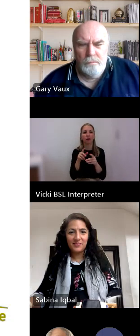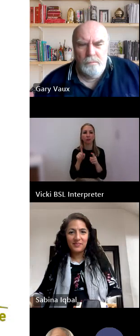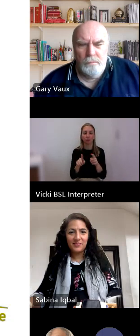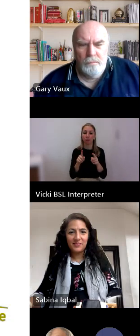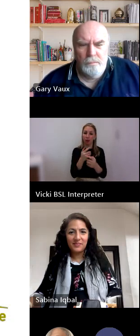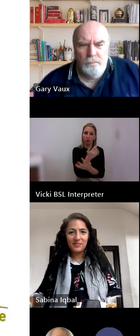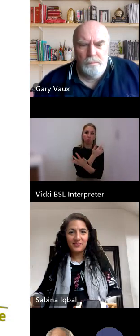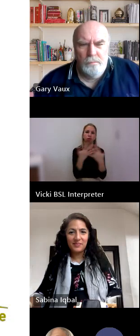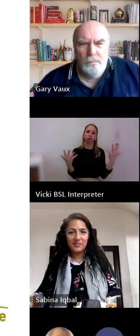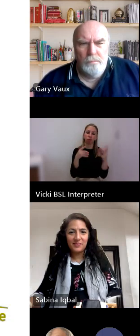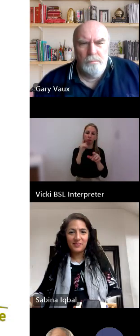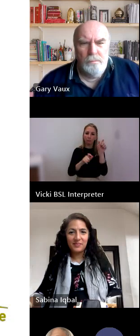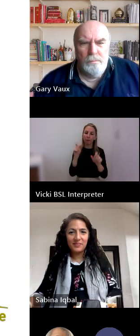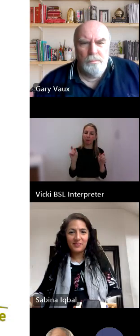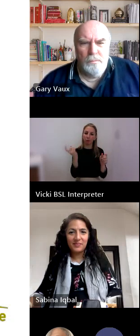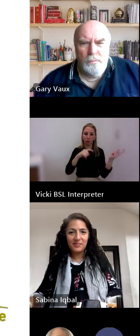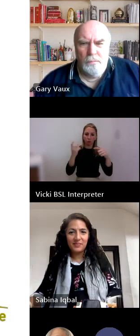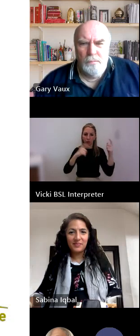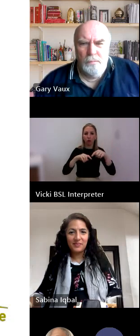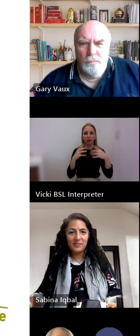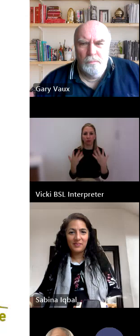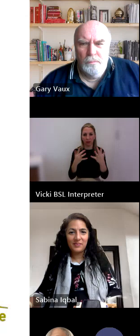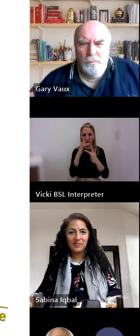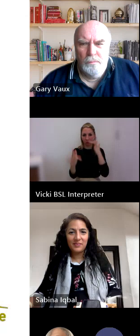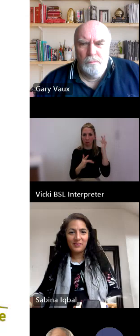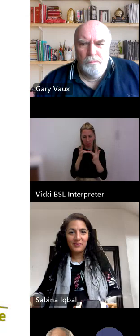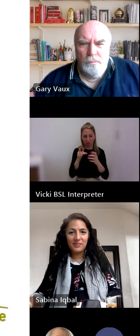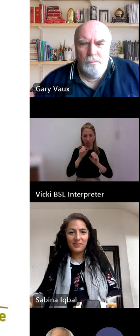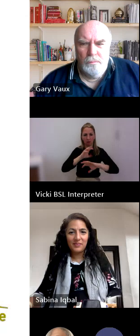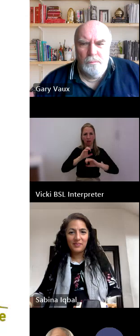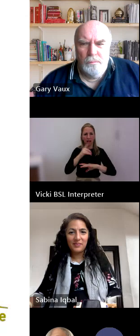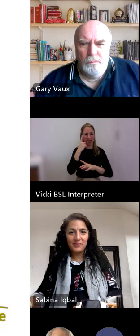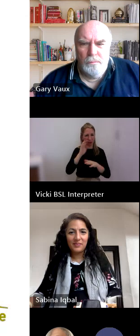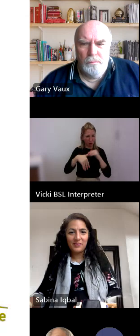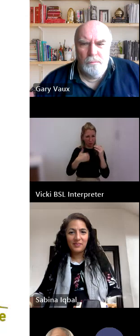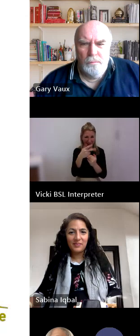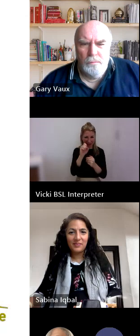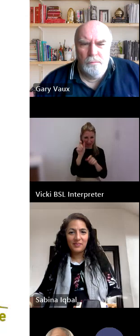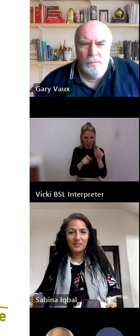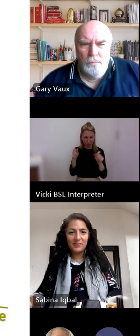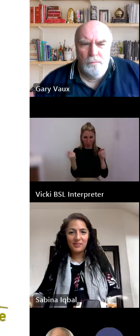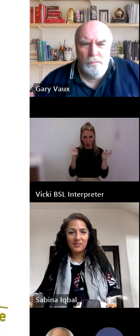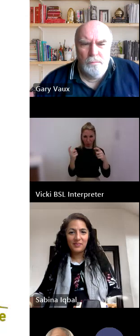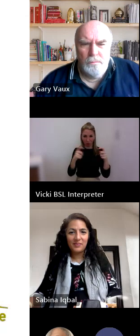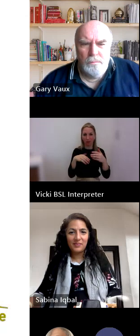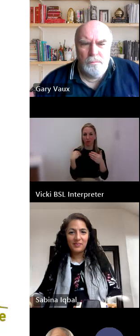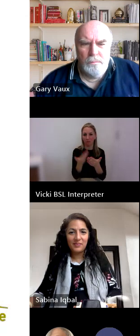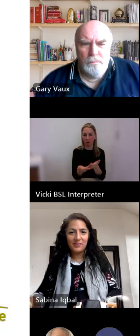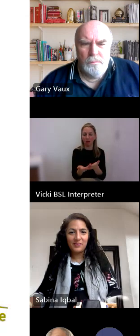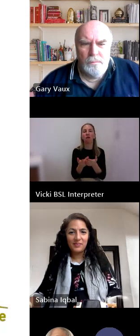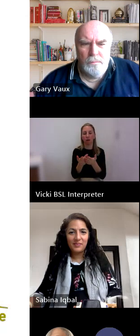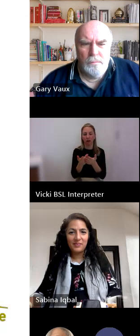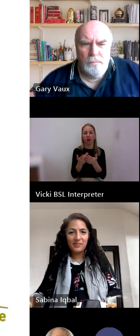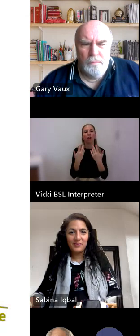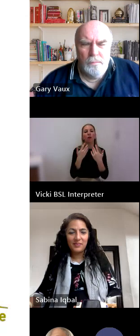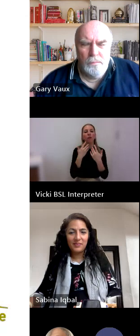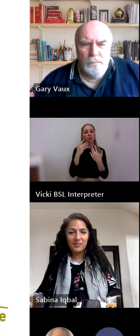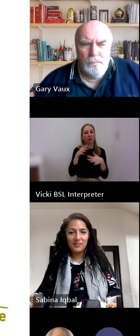many people on this webinar, so at the moment we've got over 80 people, we have disabled cameras